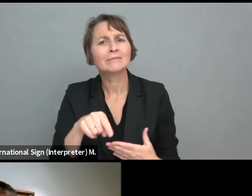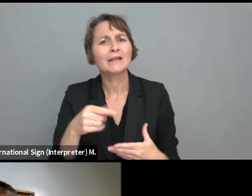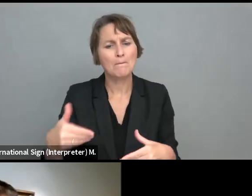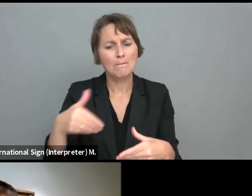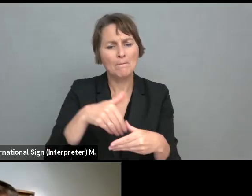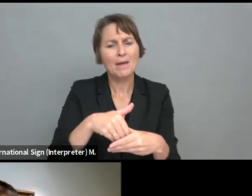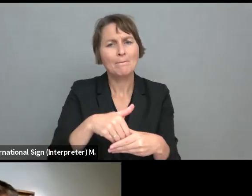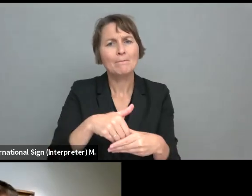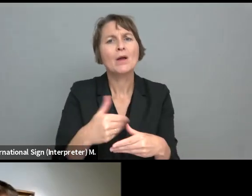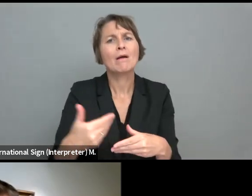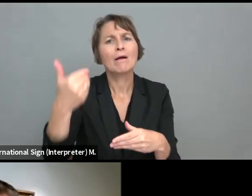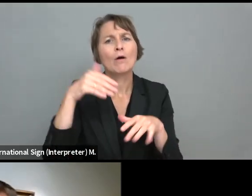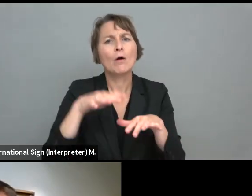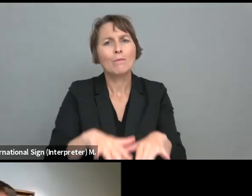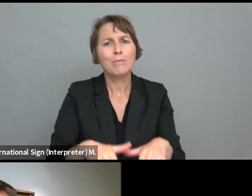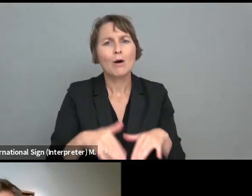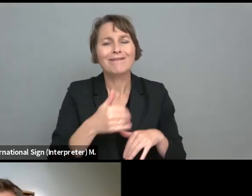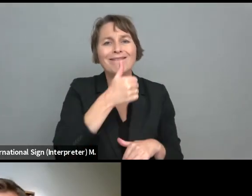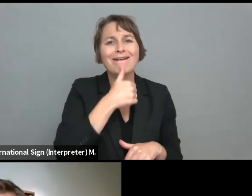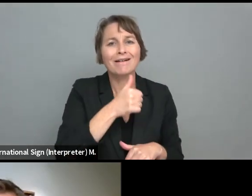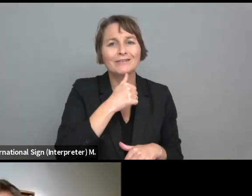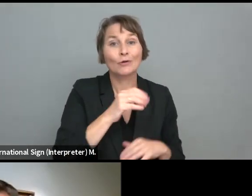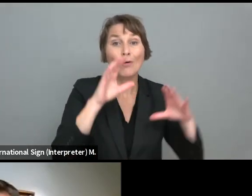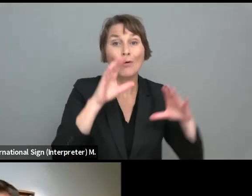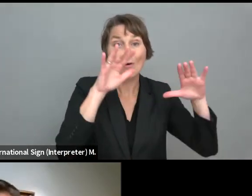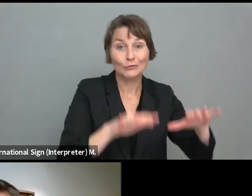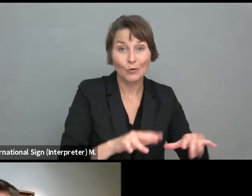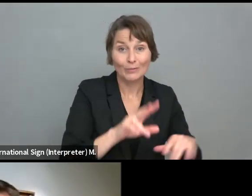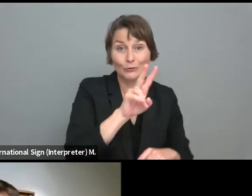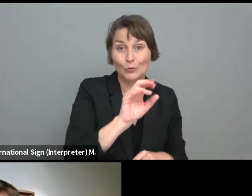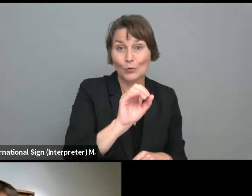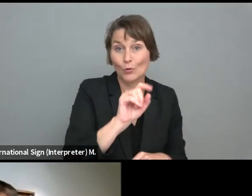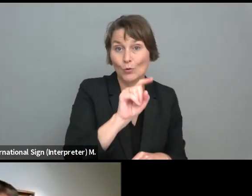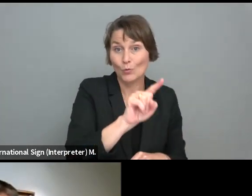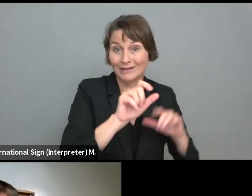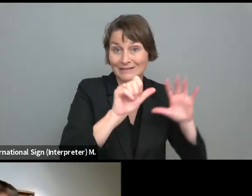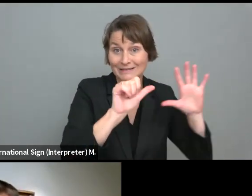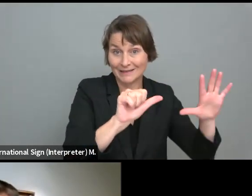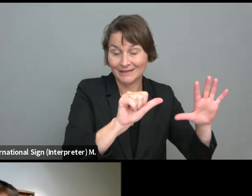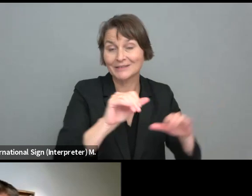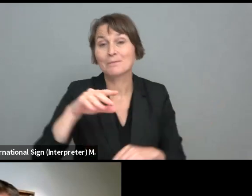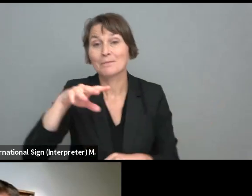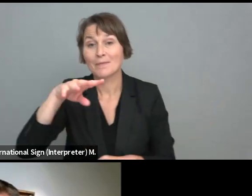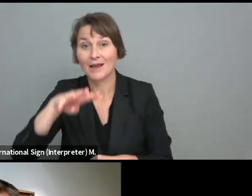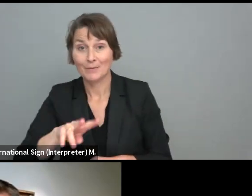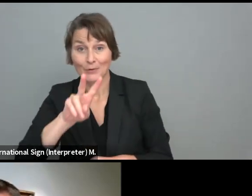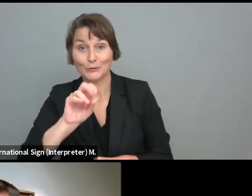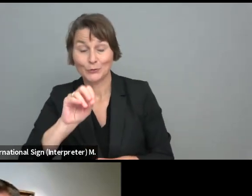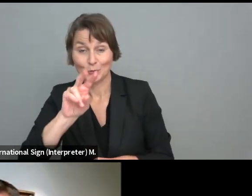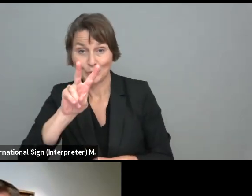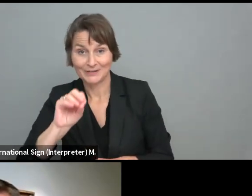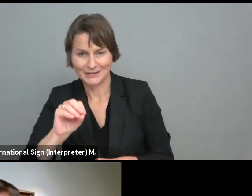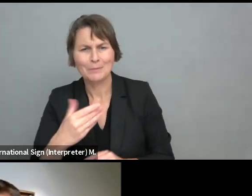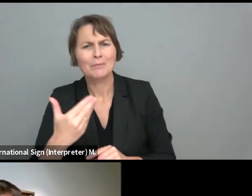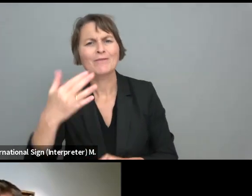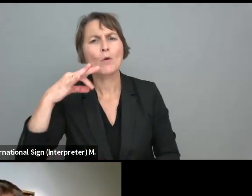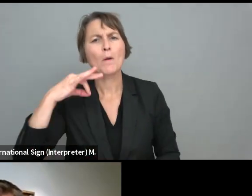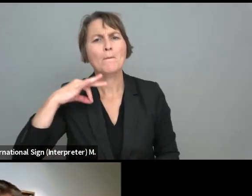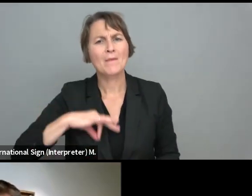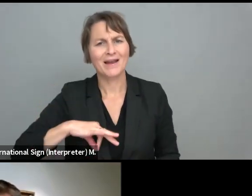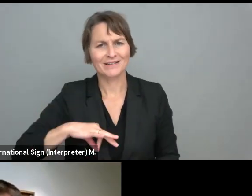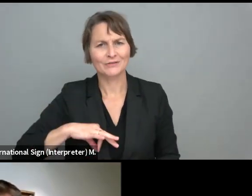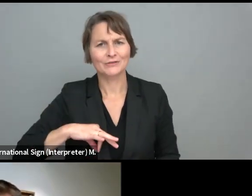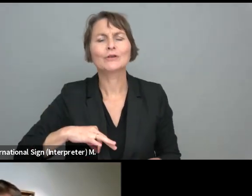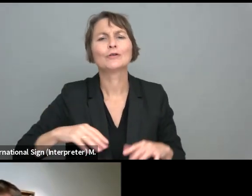in Iceland from October 2016 until April 2020. He was Minister for Social Affairs and Equality